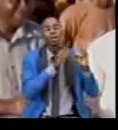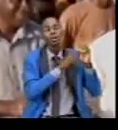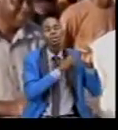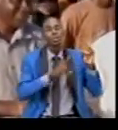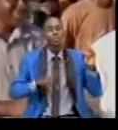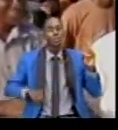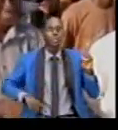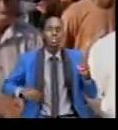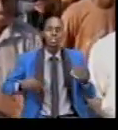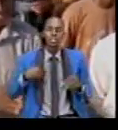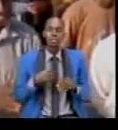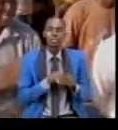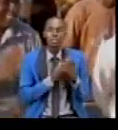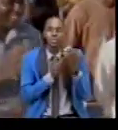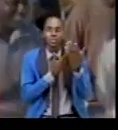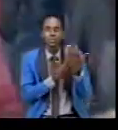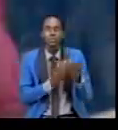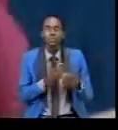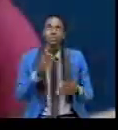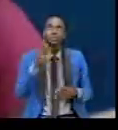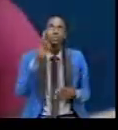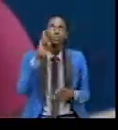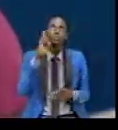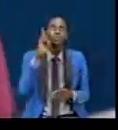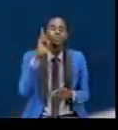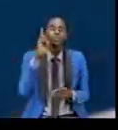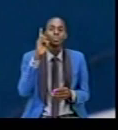Lord, we wait on you.